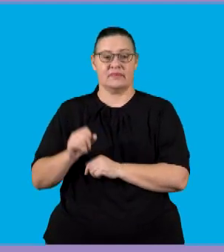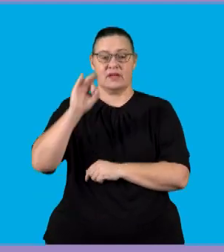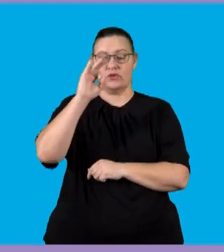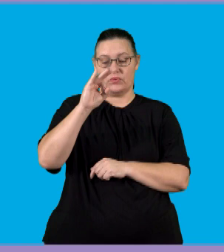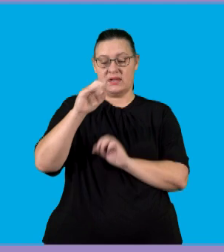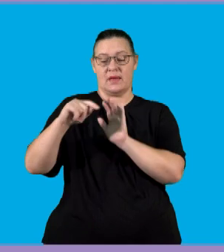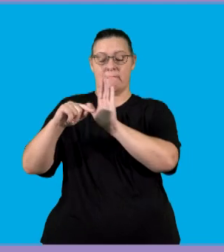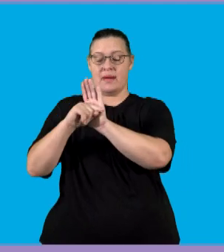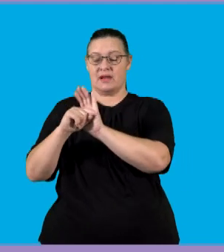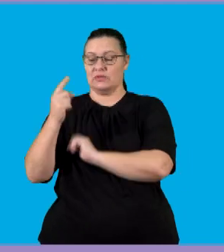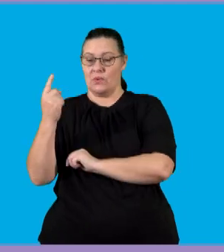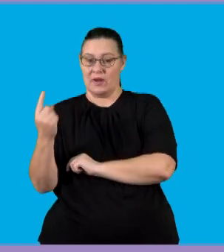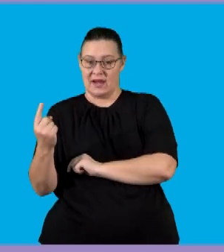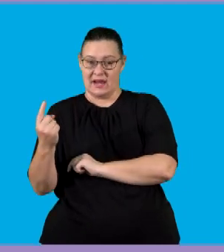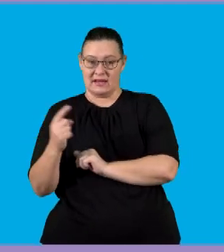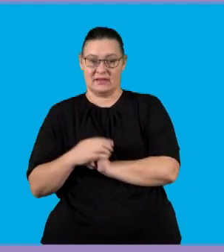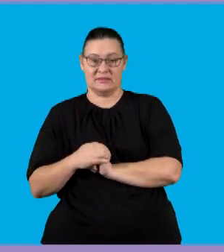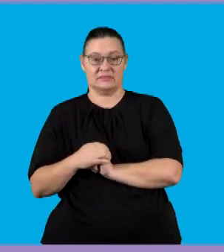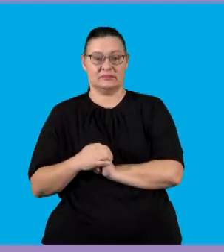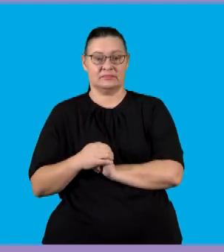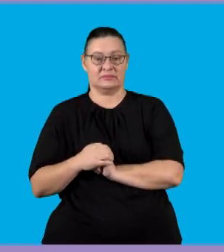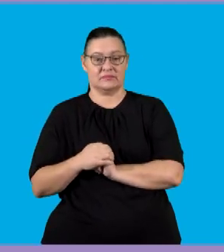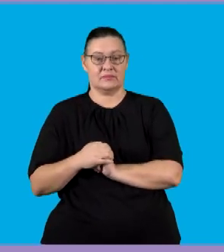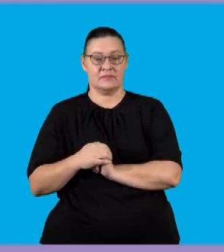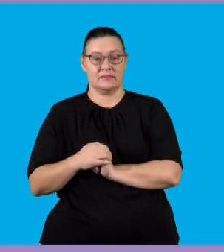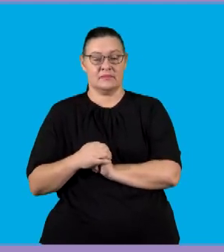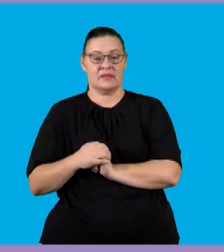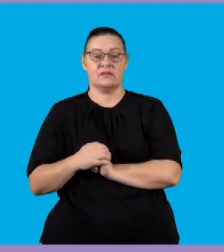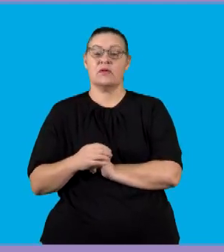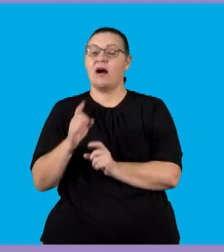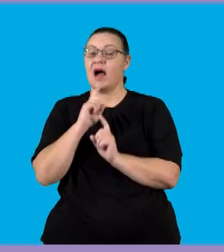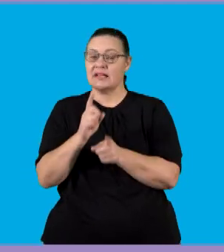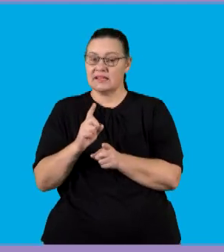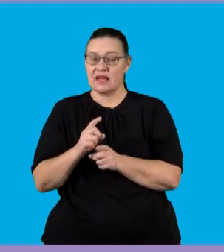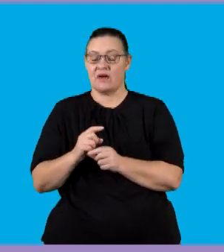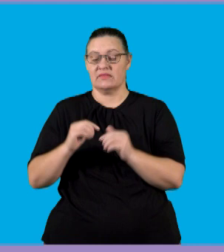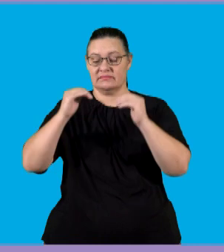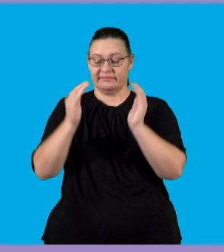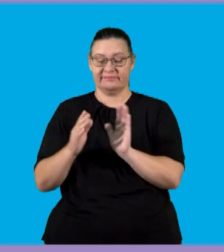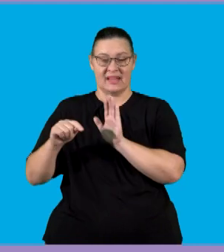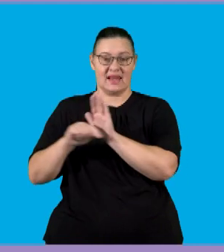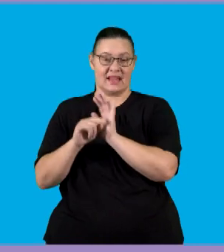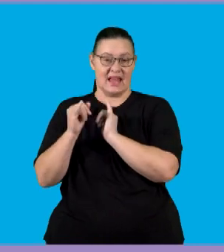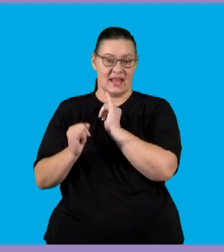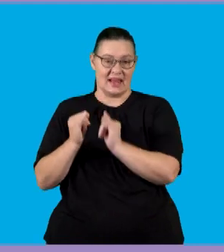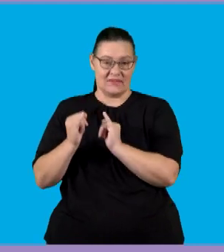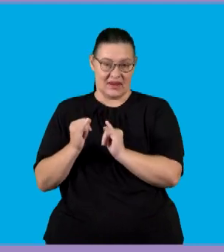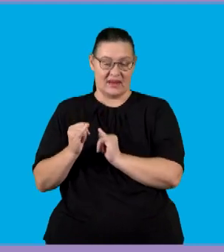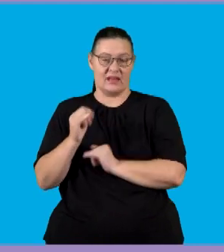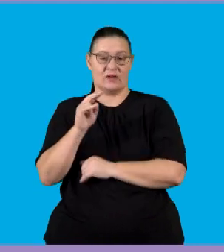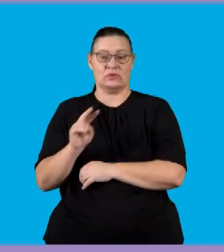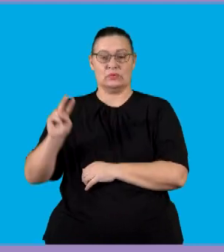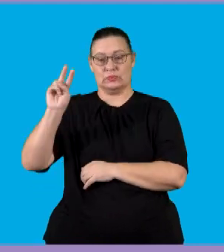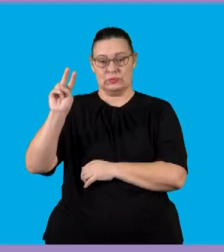are going to subtract those exponents. So that is going to be a 3 minus 1, leaving us with an answer of negative